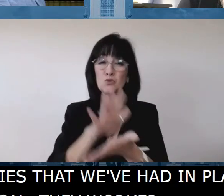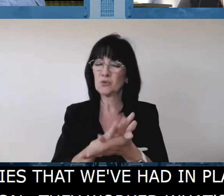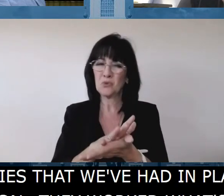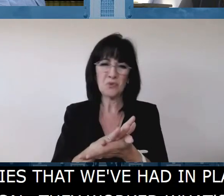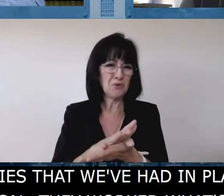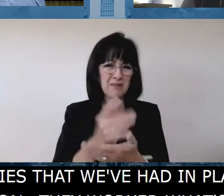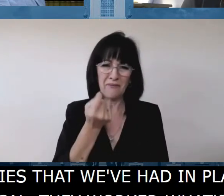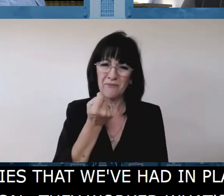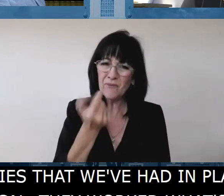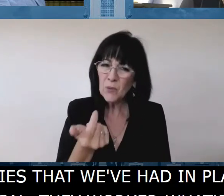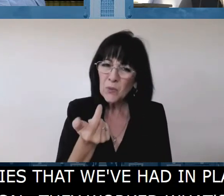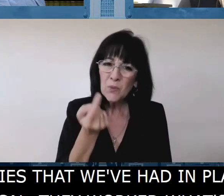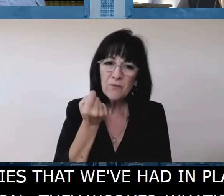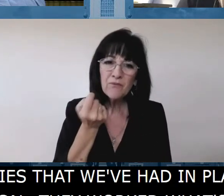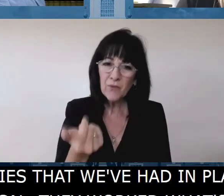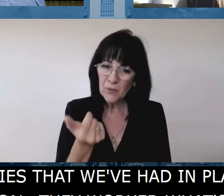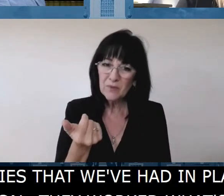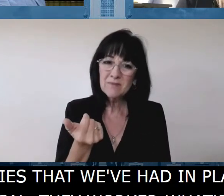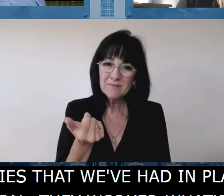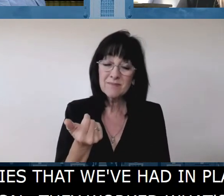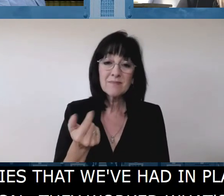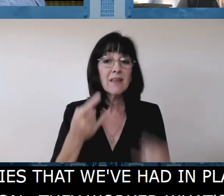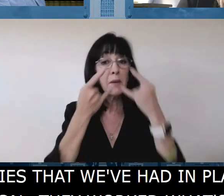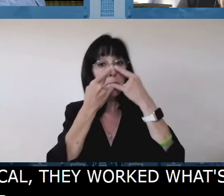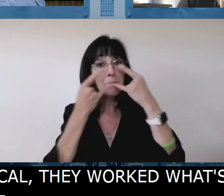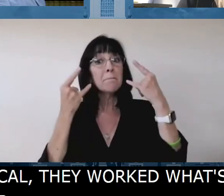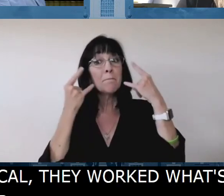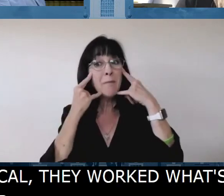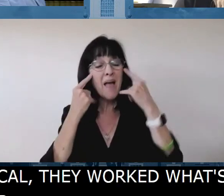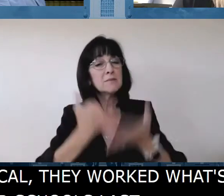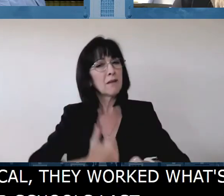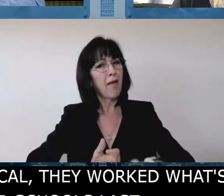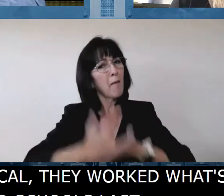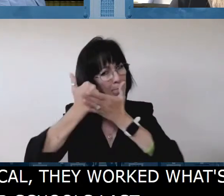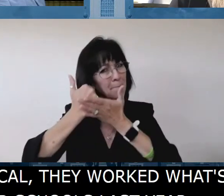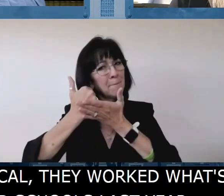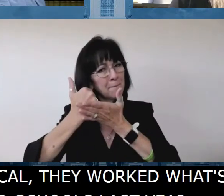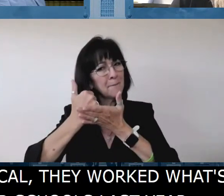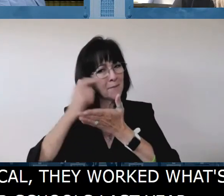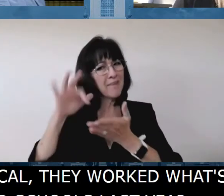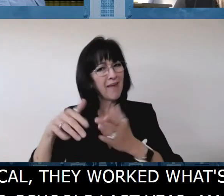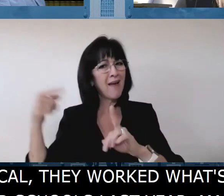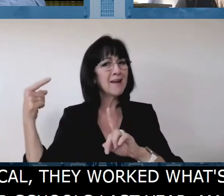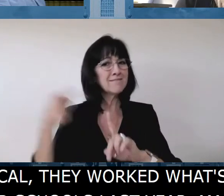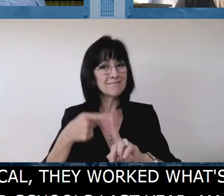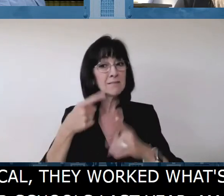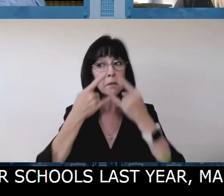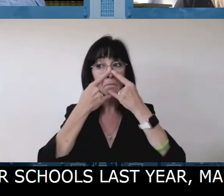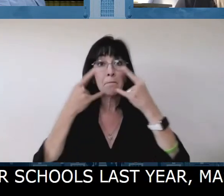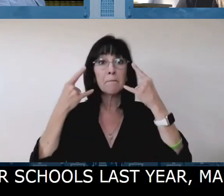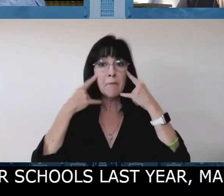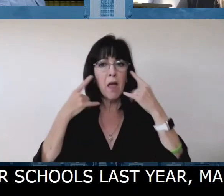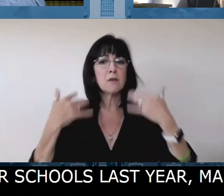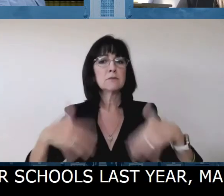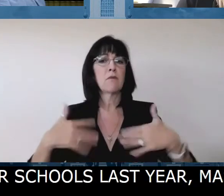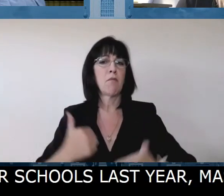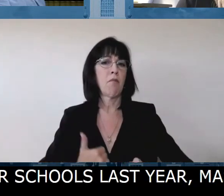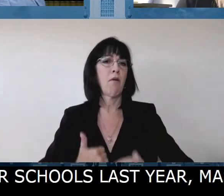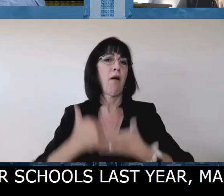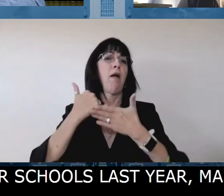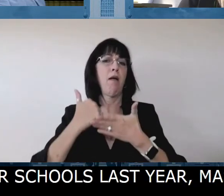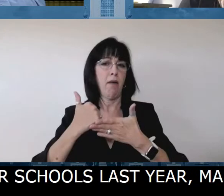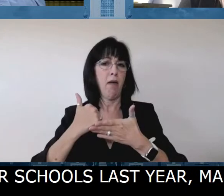year. Masks work. We know that they do. And so while so much of the